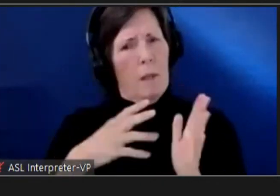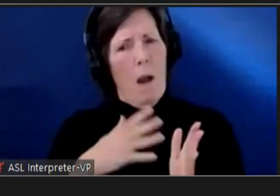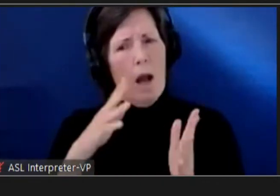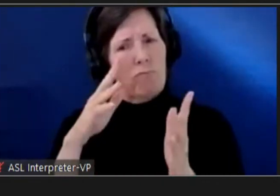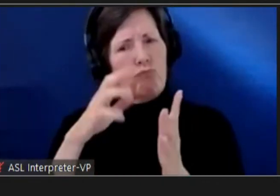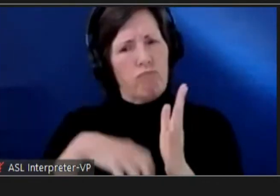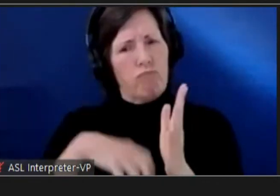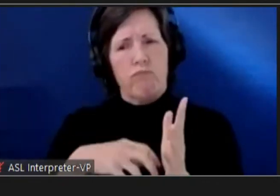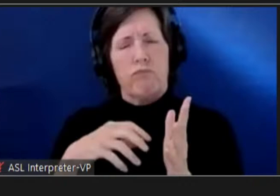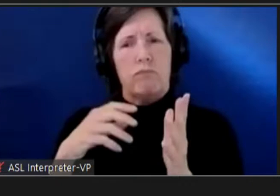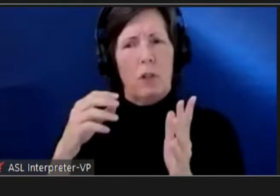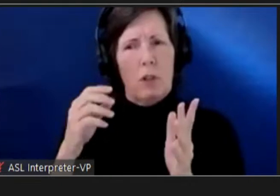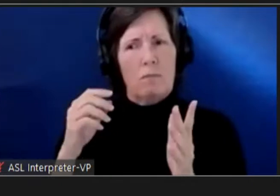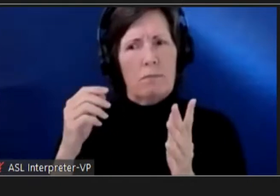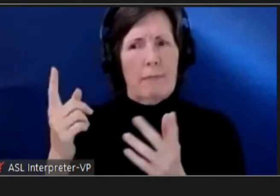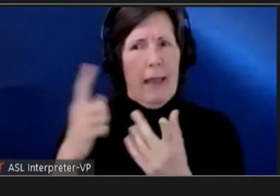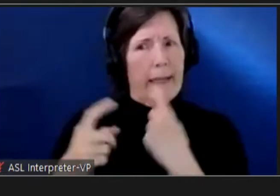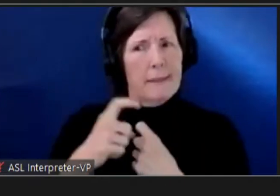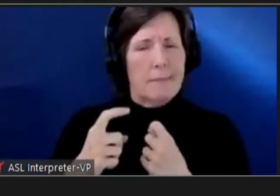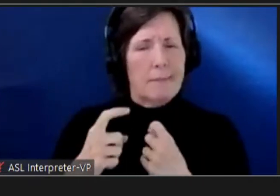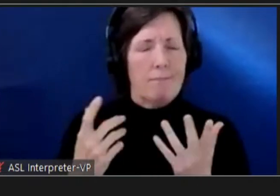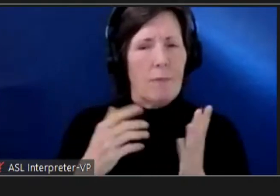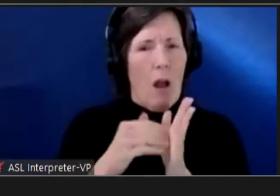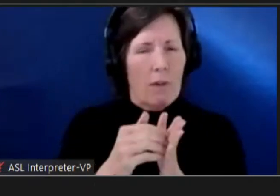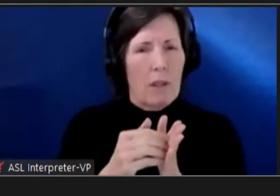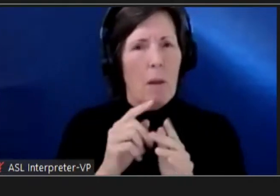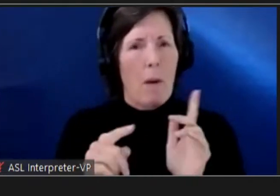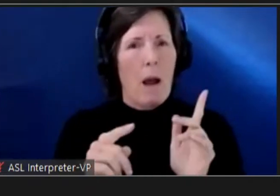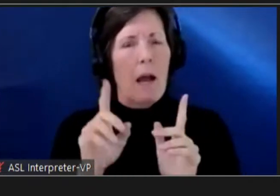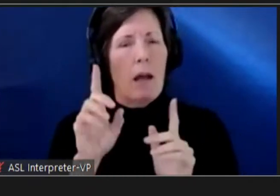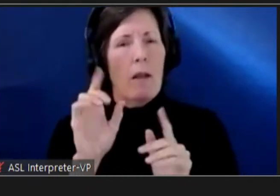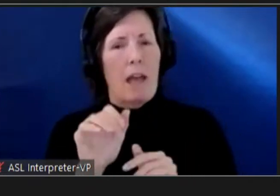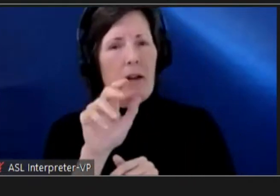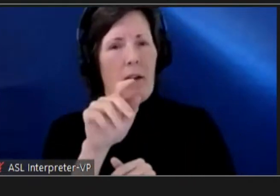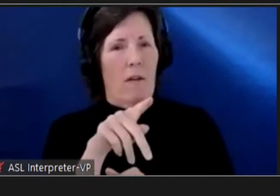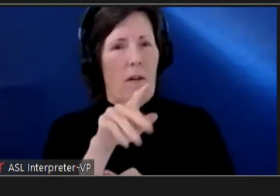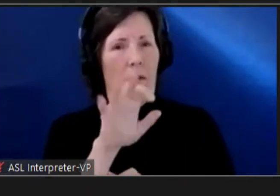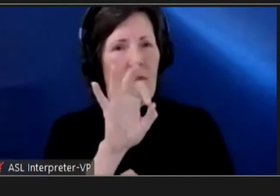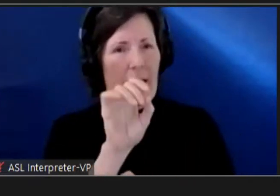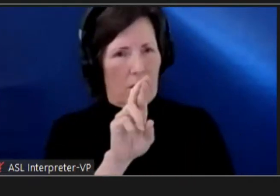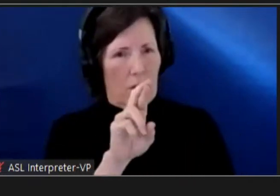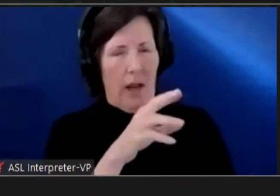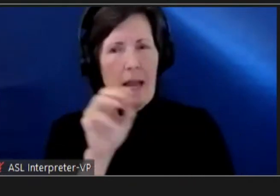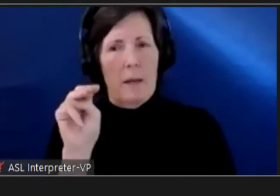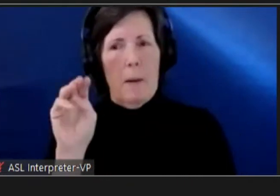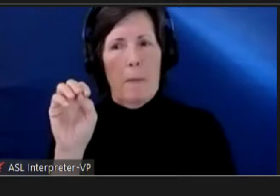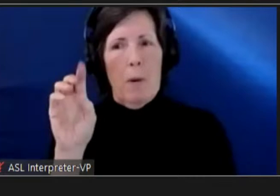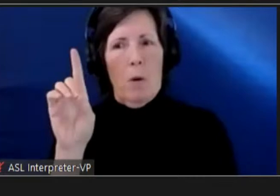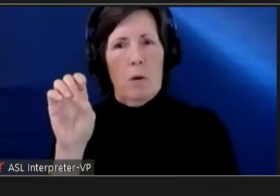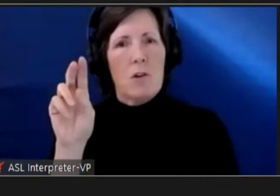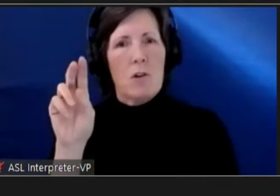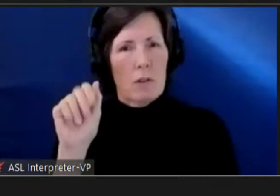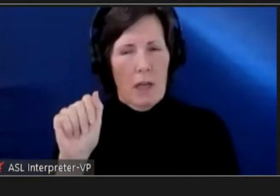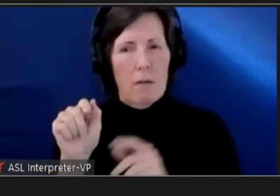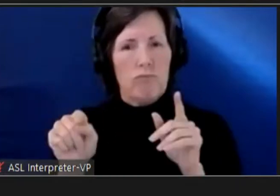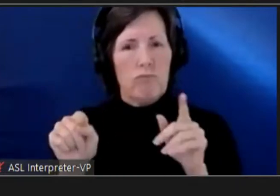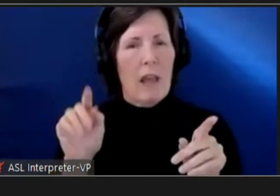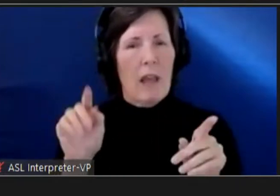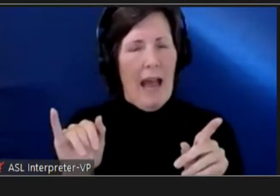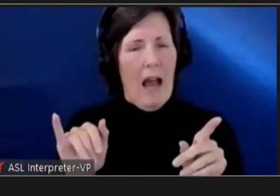briefly there in your update, Dr. Coren, but with Pfizer and Moderna, there's some guidance and recommendation